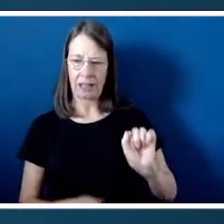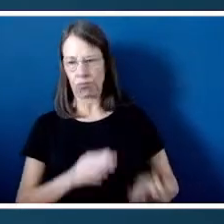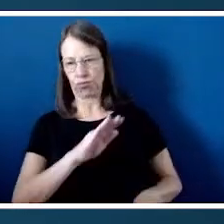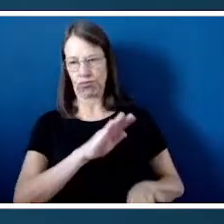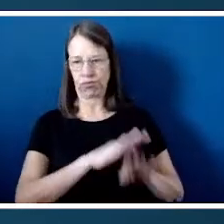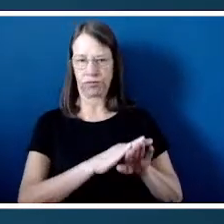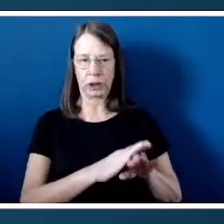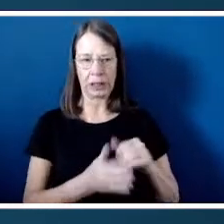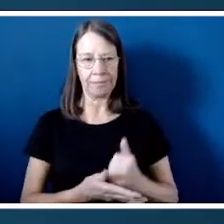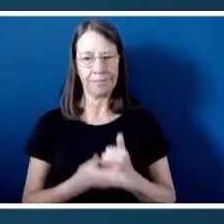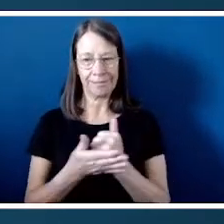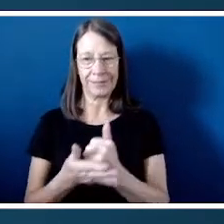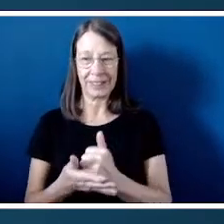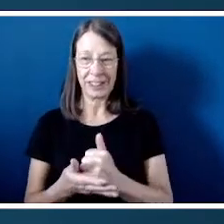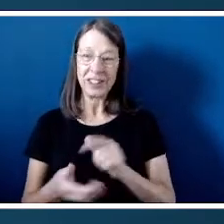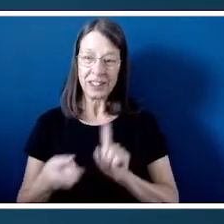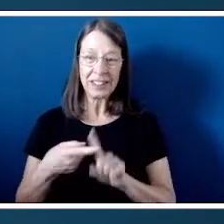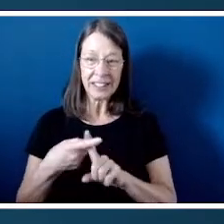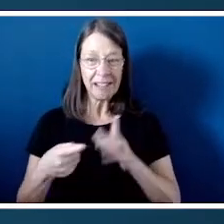There's a long way to travel.